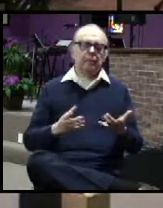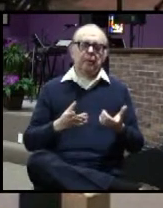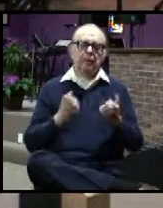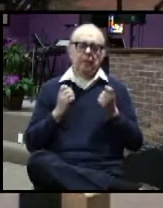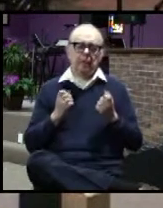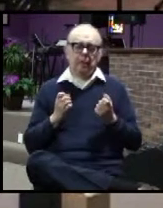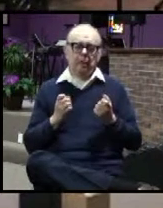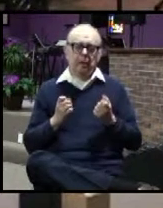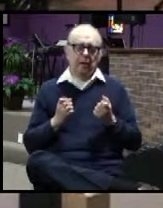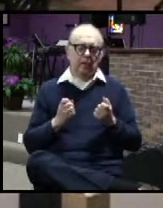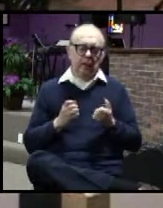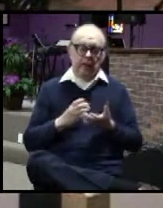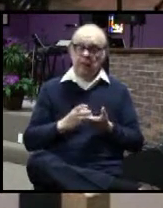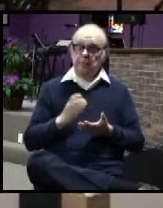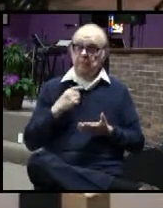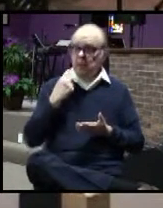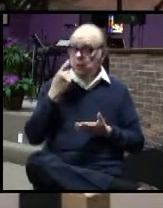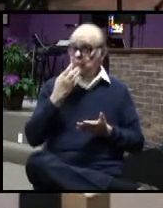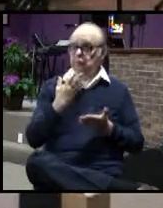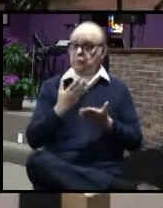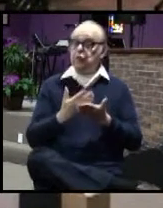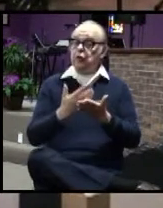starts looking pretty good.